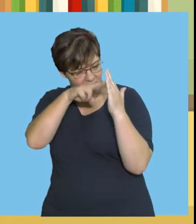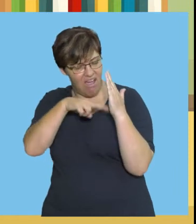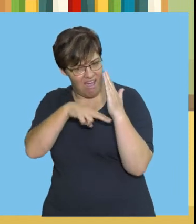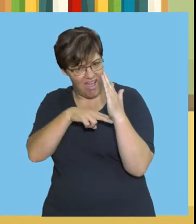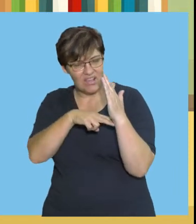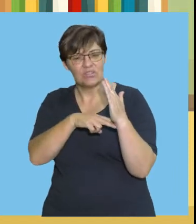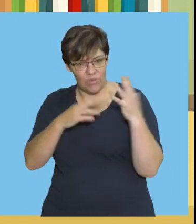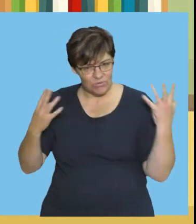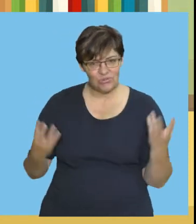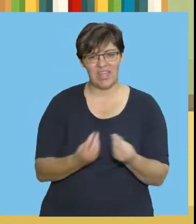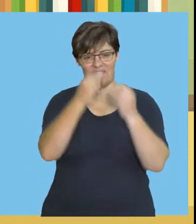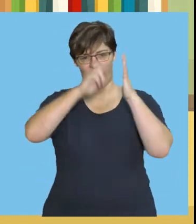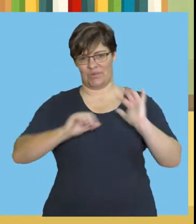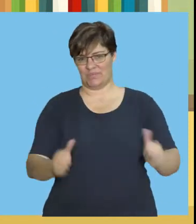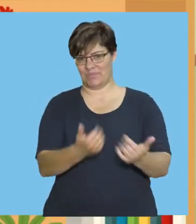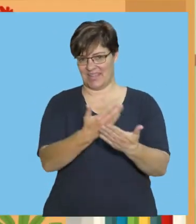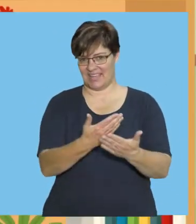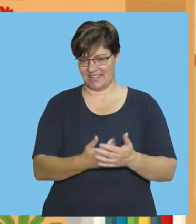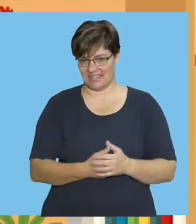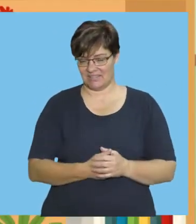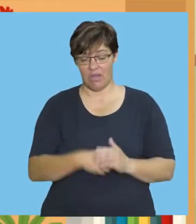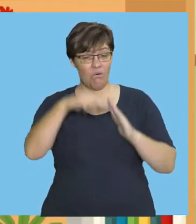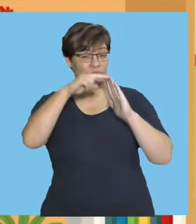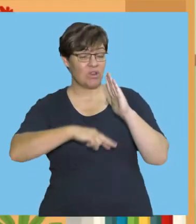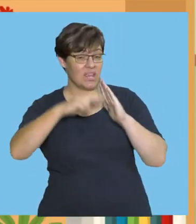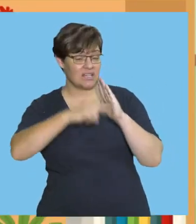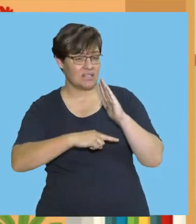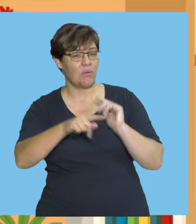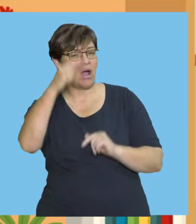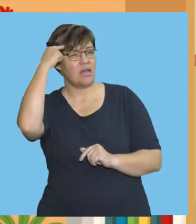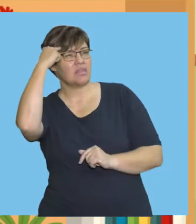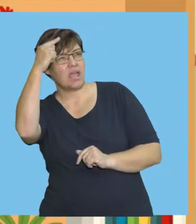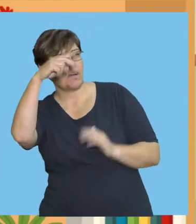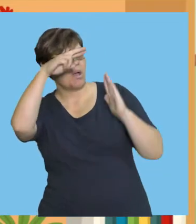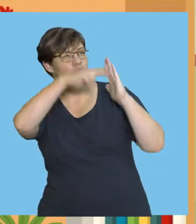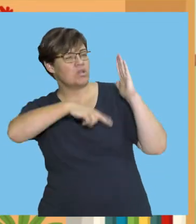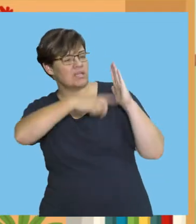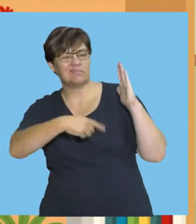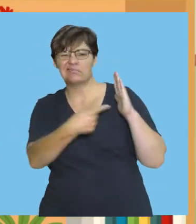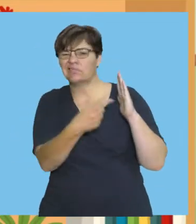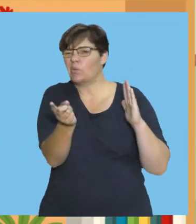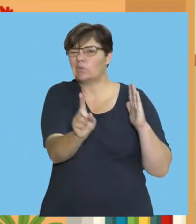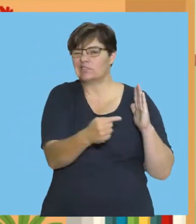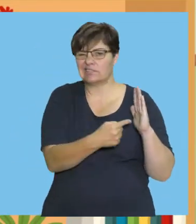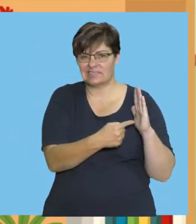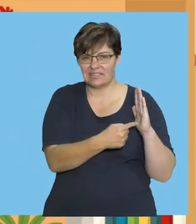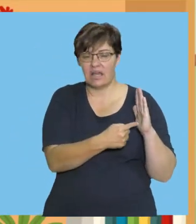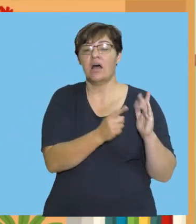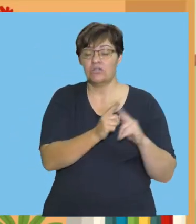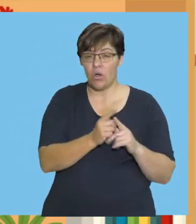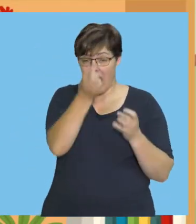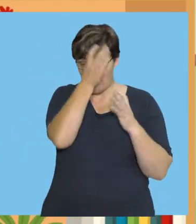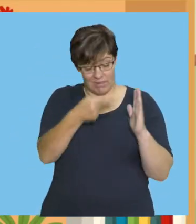carefully so we can read well together. As we read, think about what you are reading about so that you